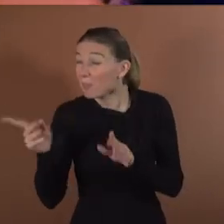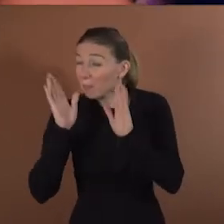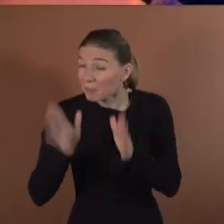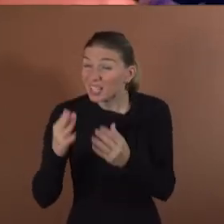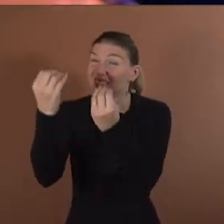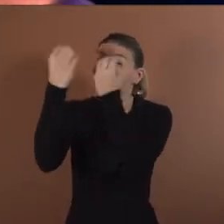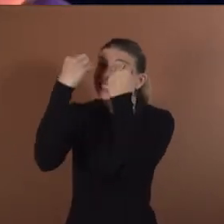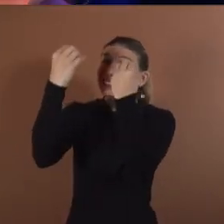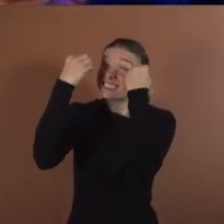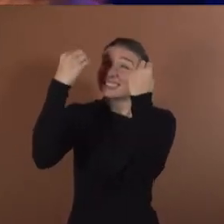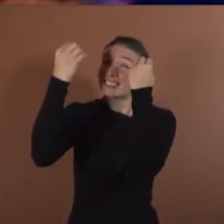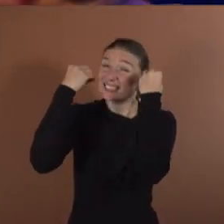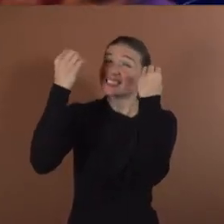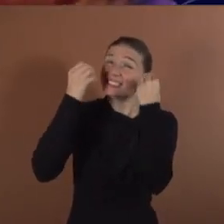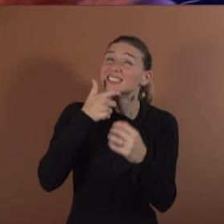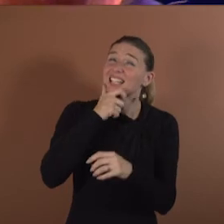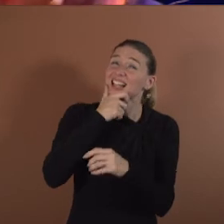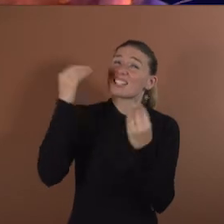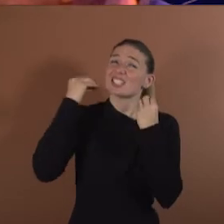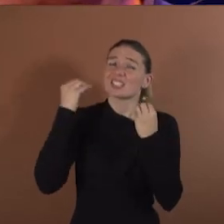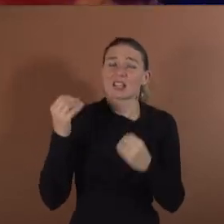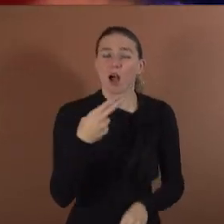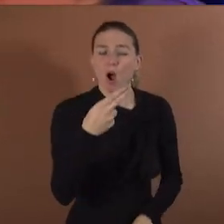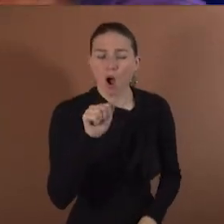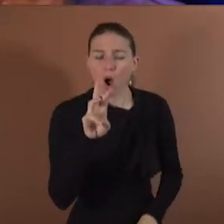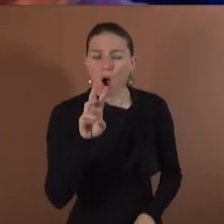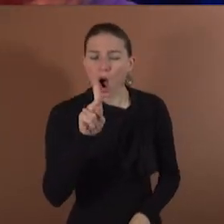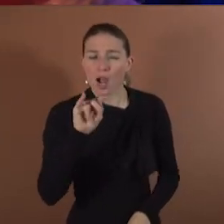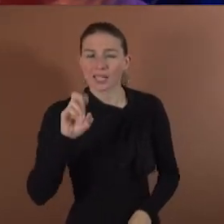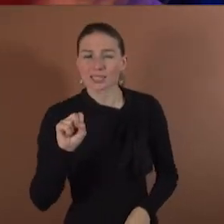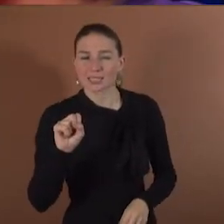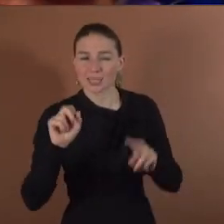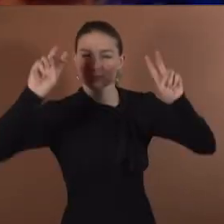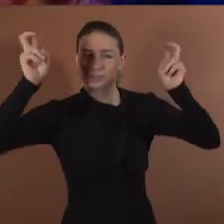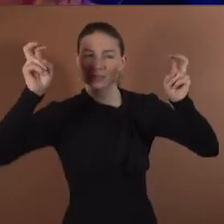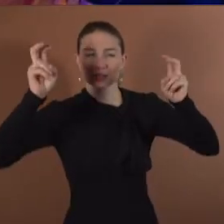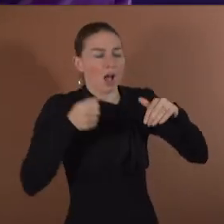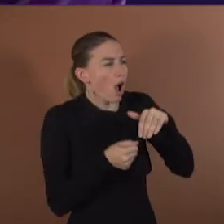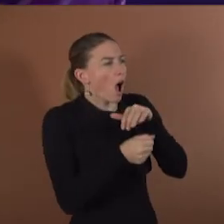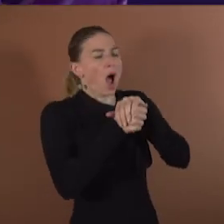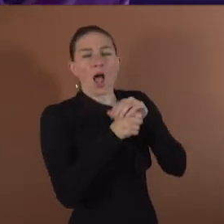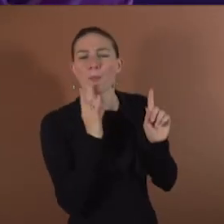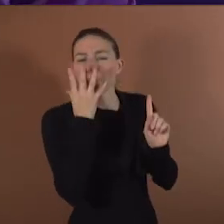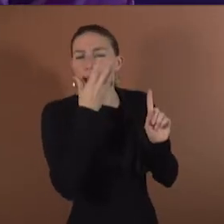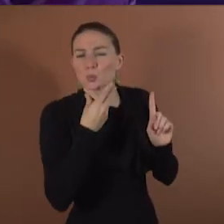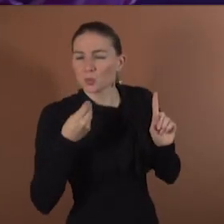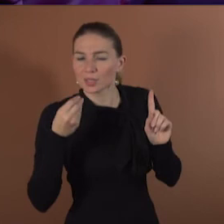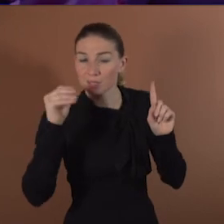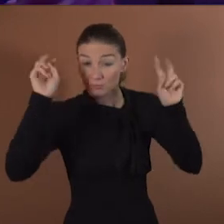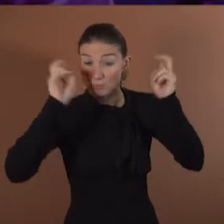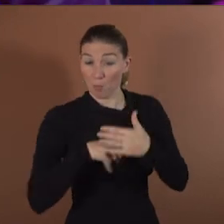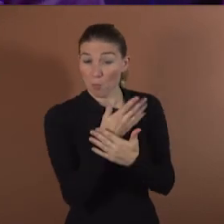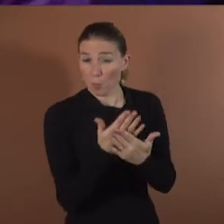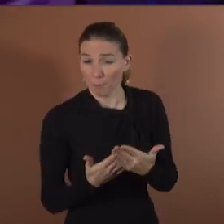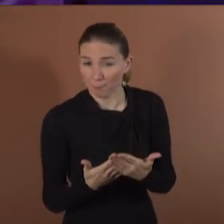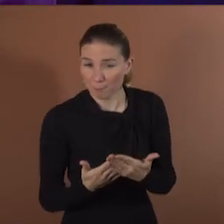may remember a beautiful poem by Gerard Manley Hopkins called Pied Beauty. It's a gorgeous poem. You should try reading it.